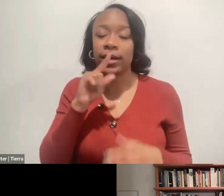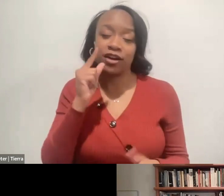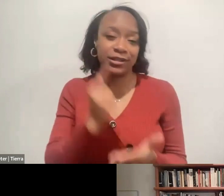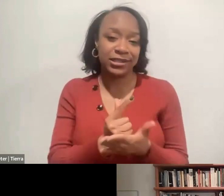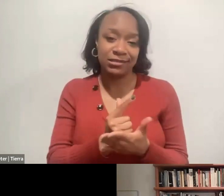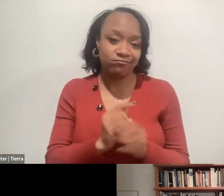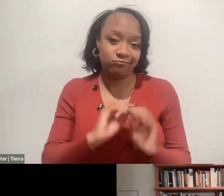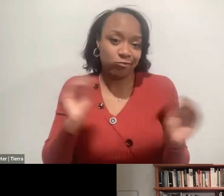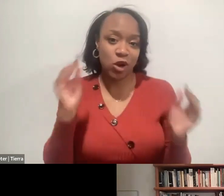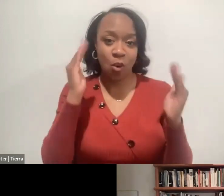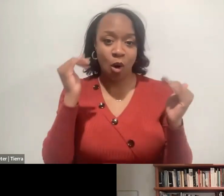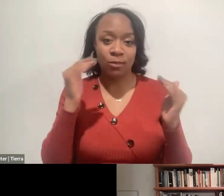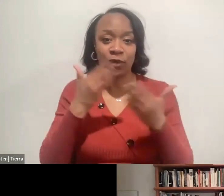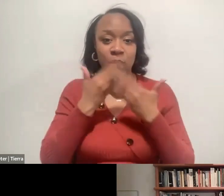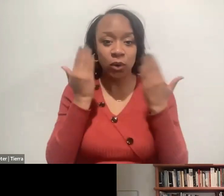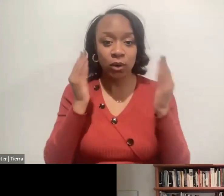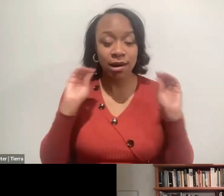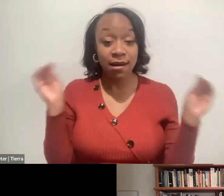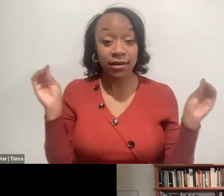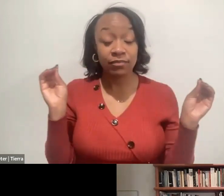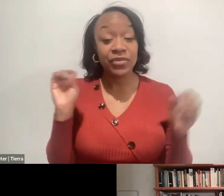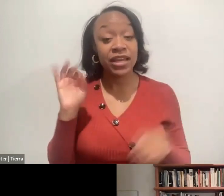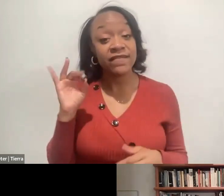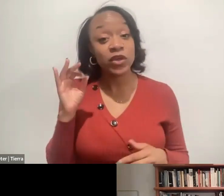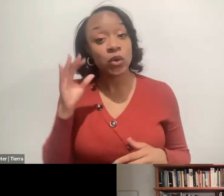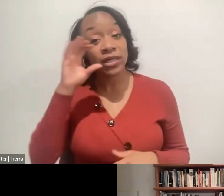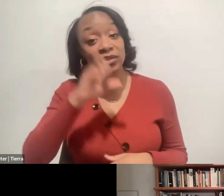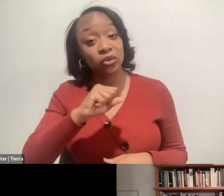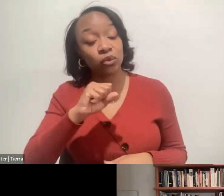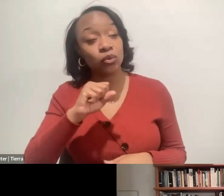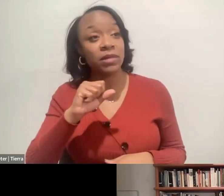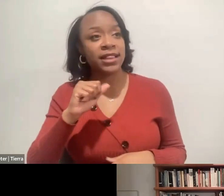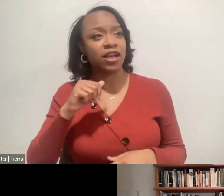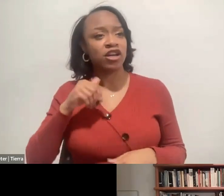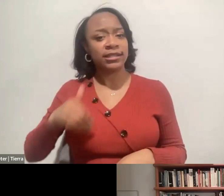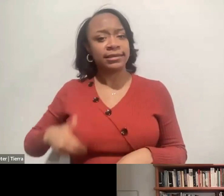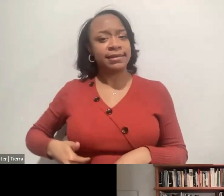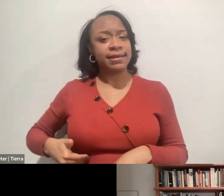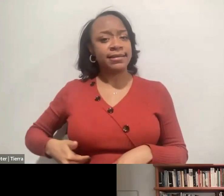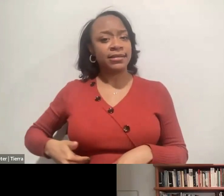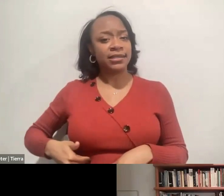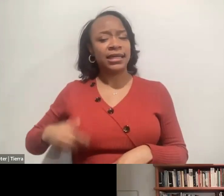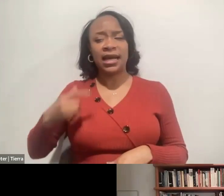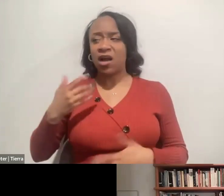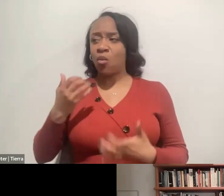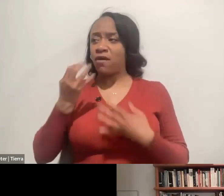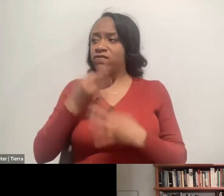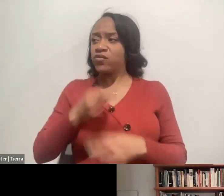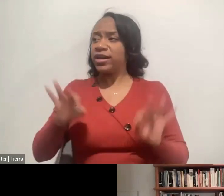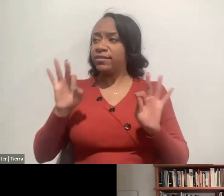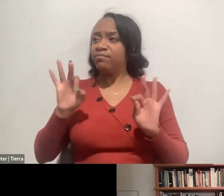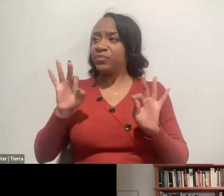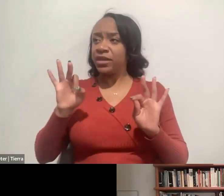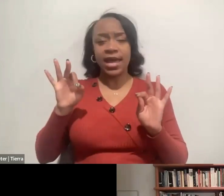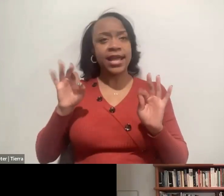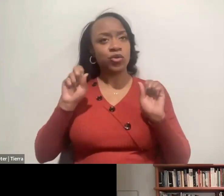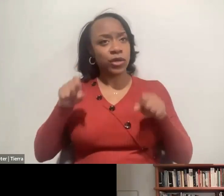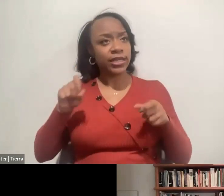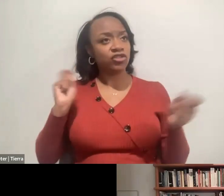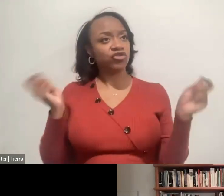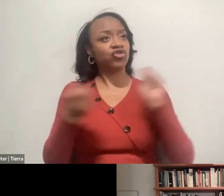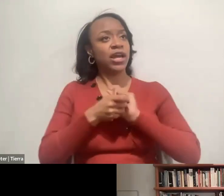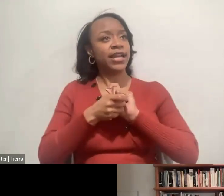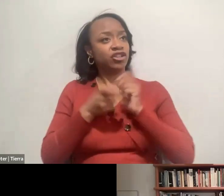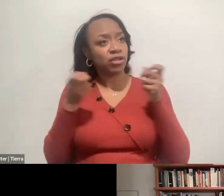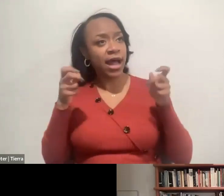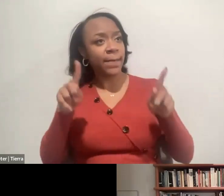hope. If you assume there is an instinct for freedom, that there are opportunities to change things, then there is